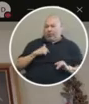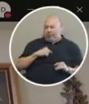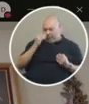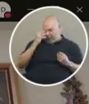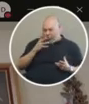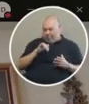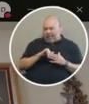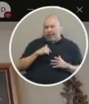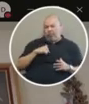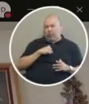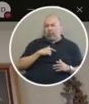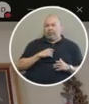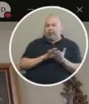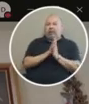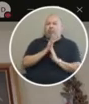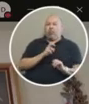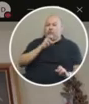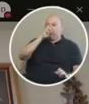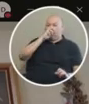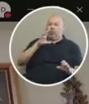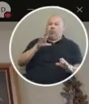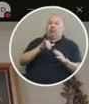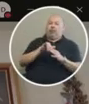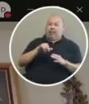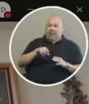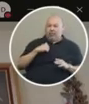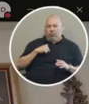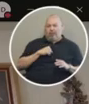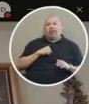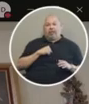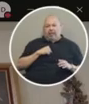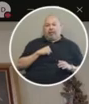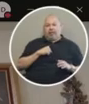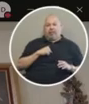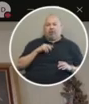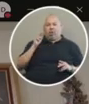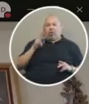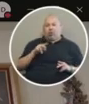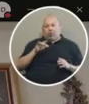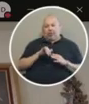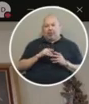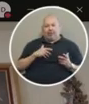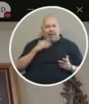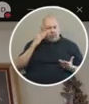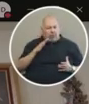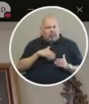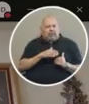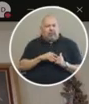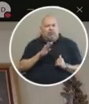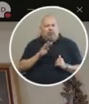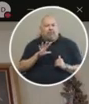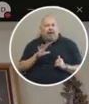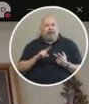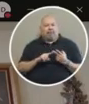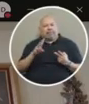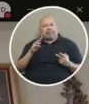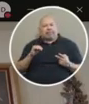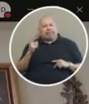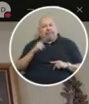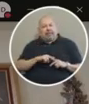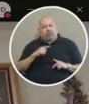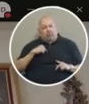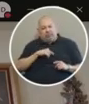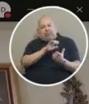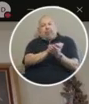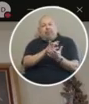tell them that if we're going to get stricter, we're doing this, and we look at doing this for, I don't know, the next 45 to 60 days, and